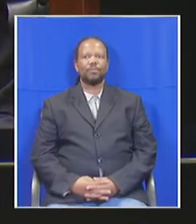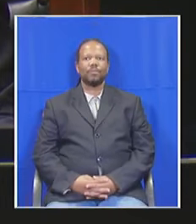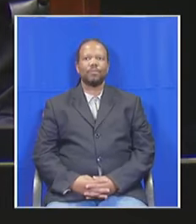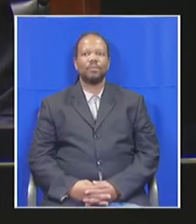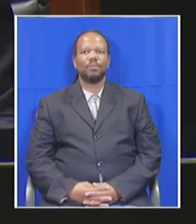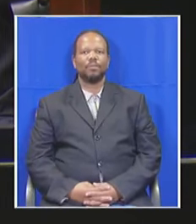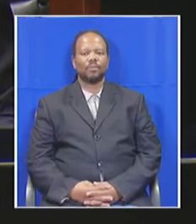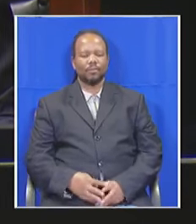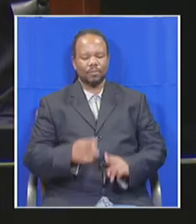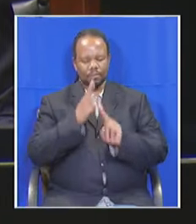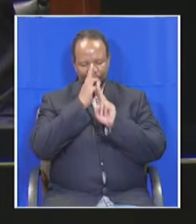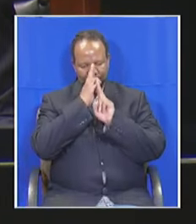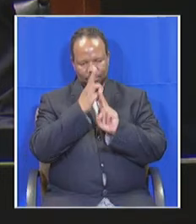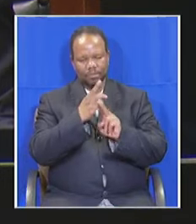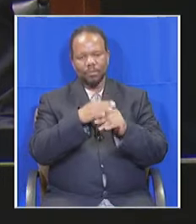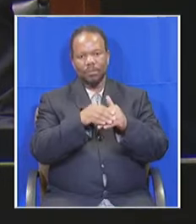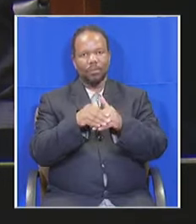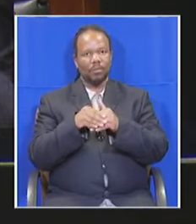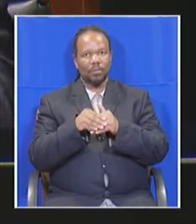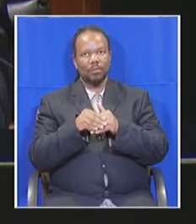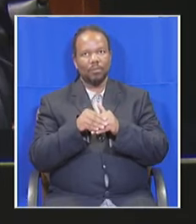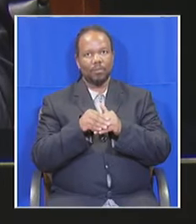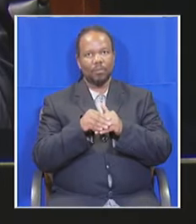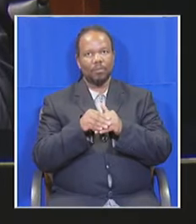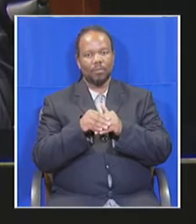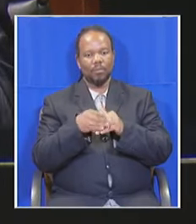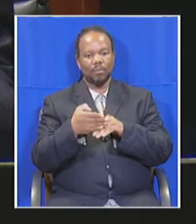Honorable members, before we start,